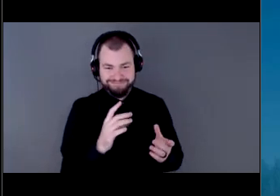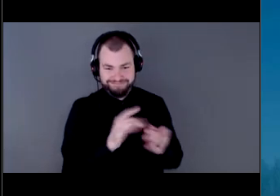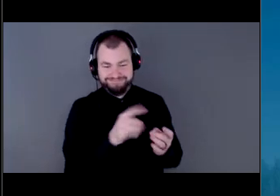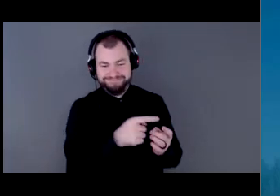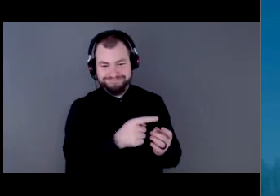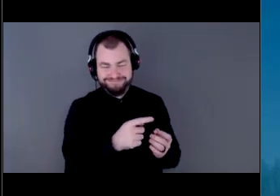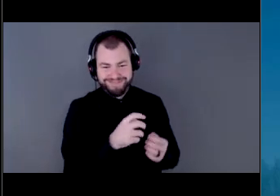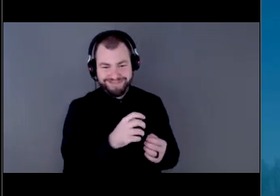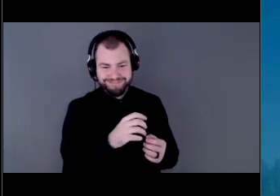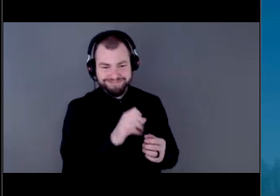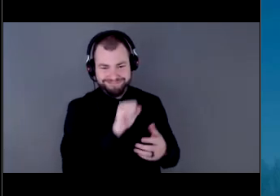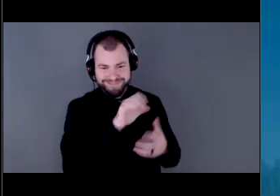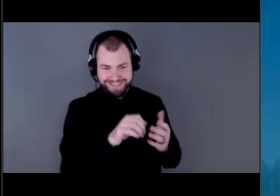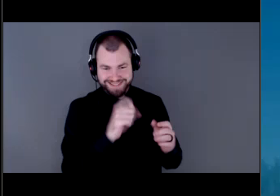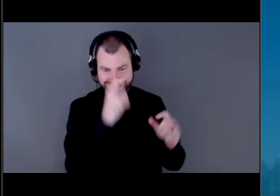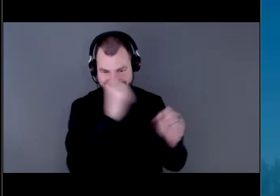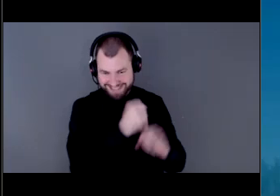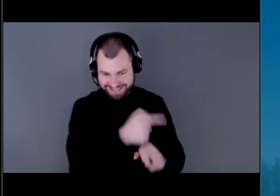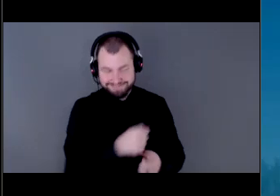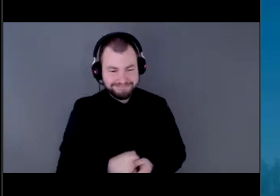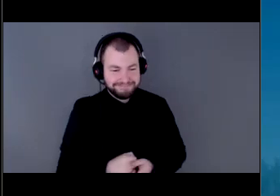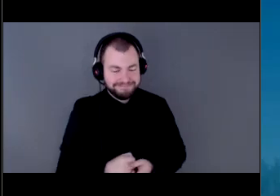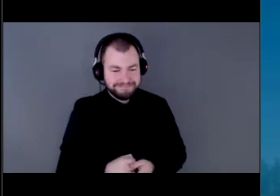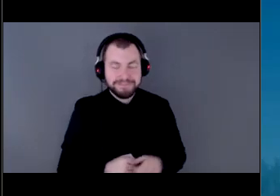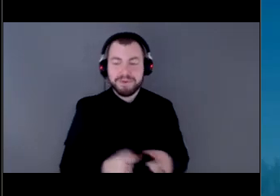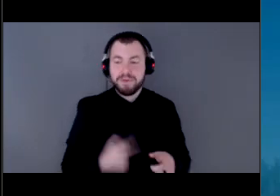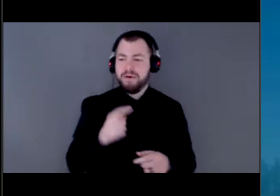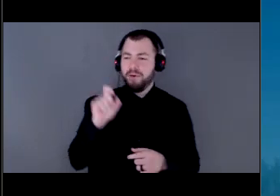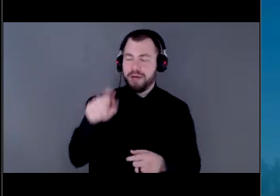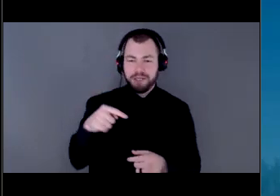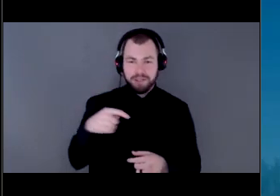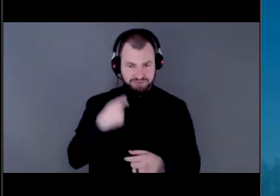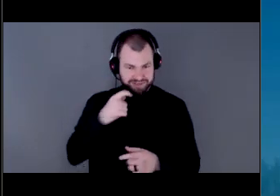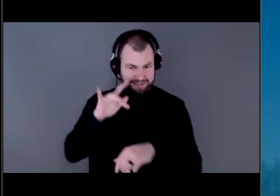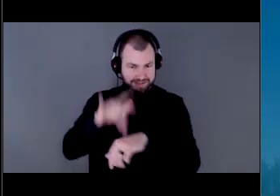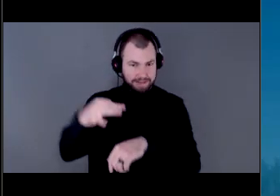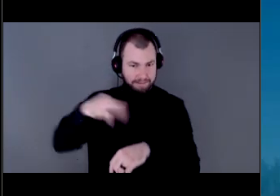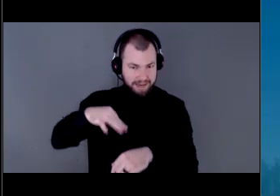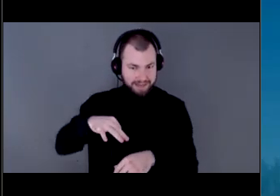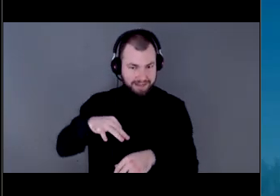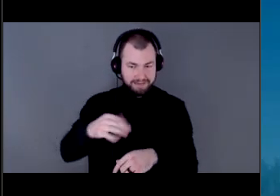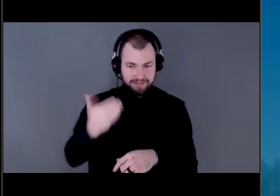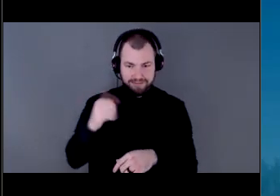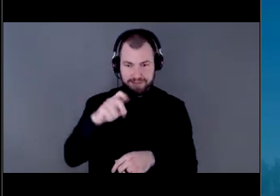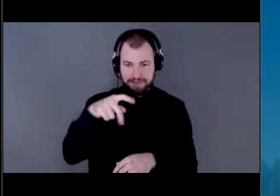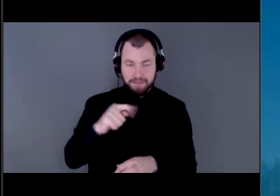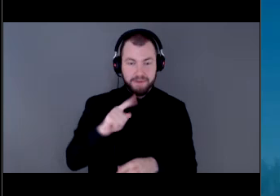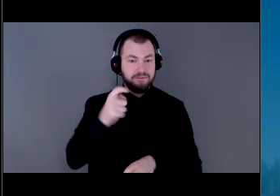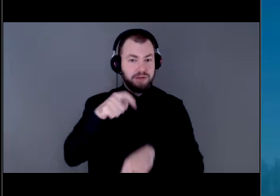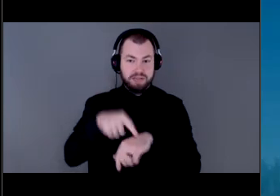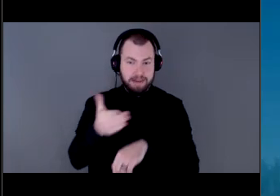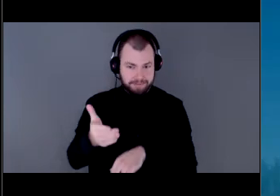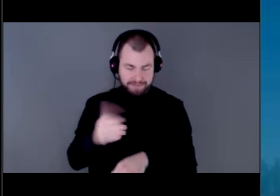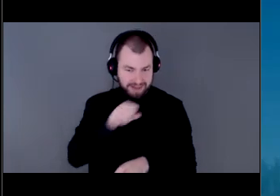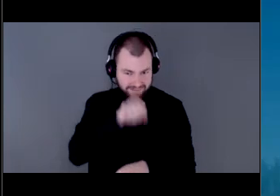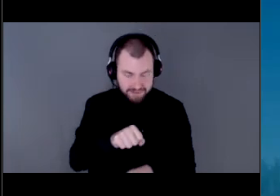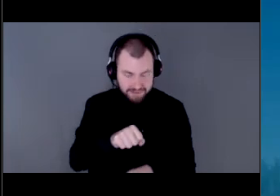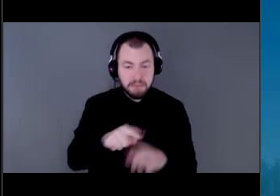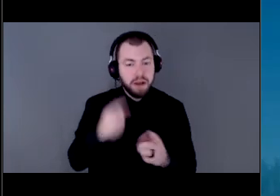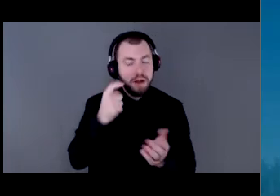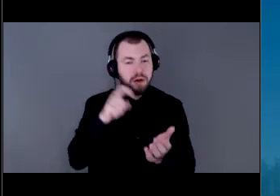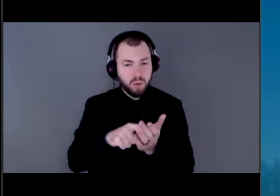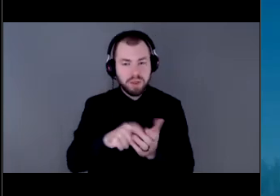So I have a question. I was just in Maine early September, mid-September, my first time there, loved it. But noticed in all the gift